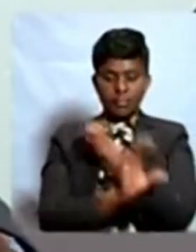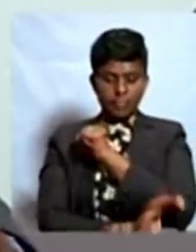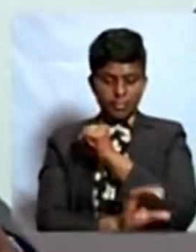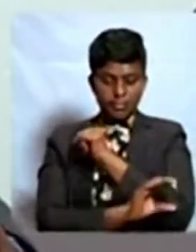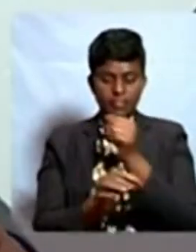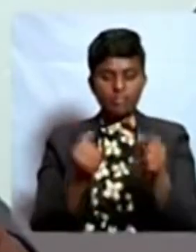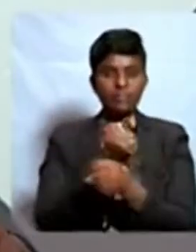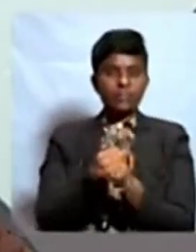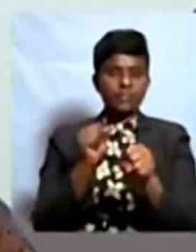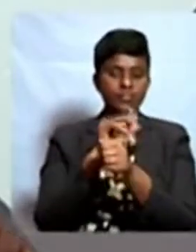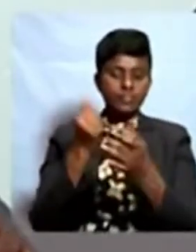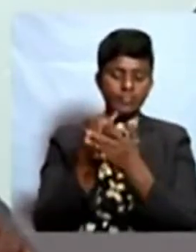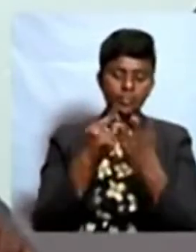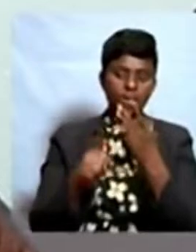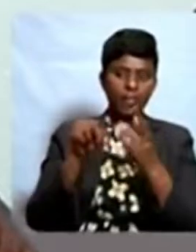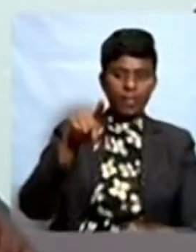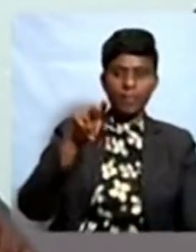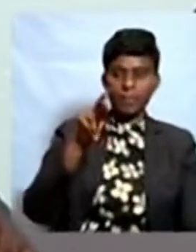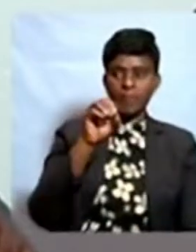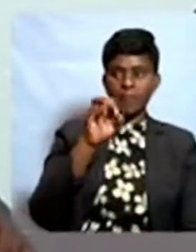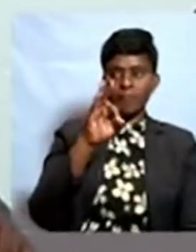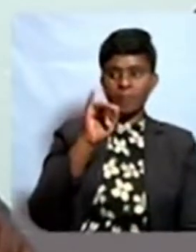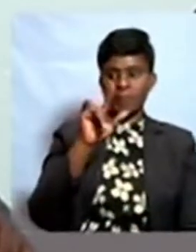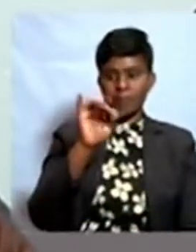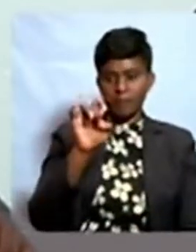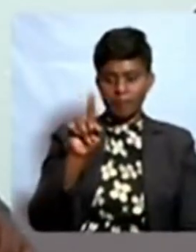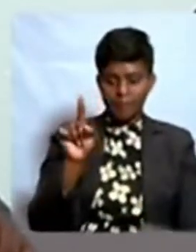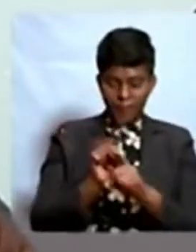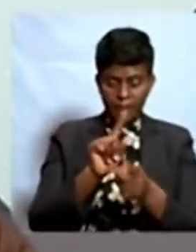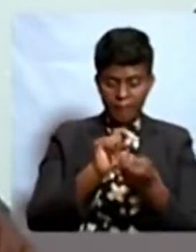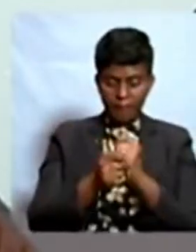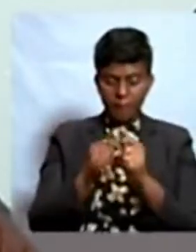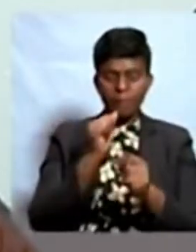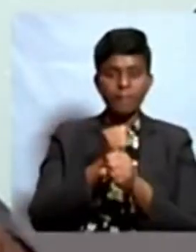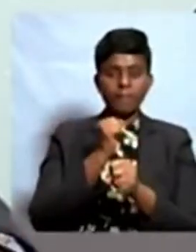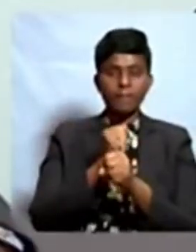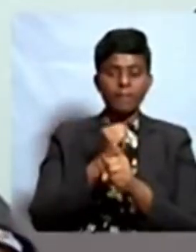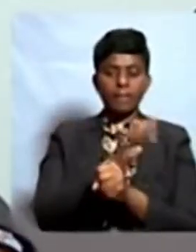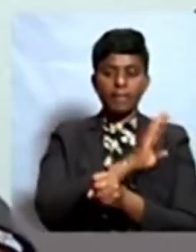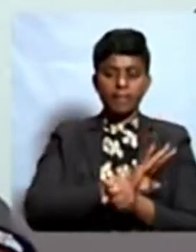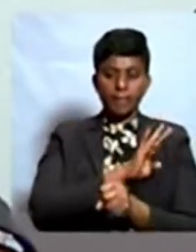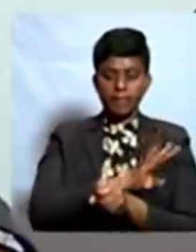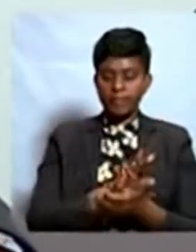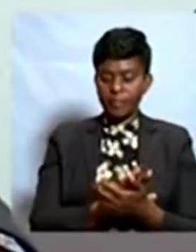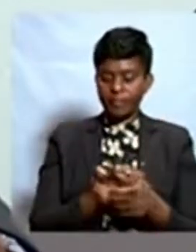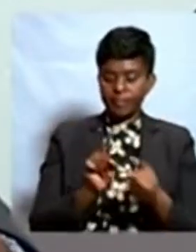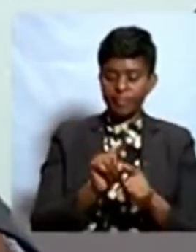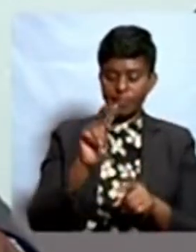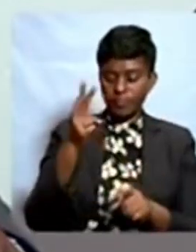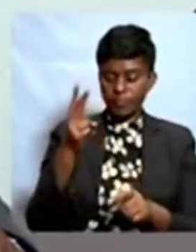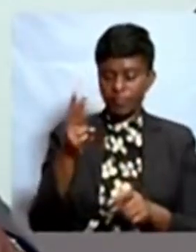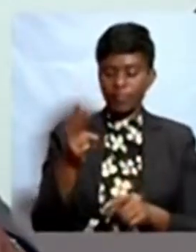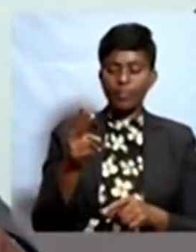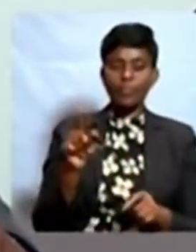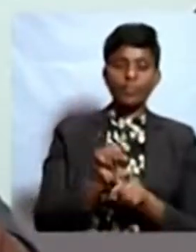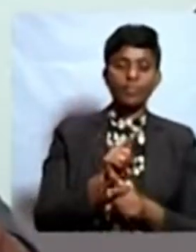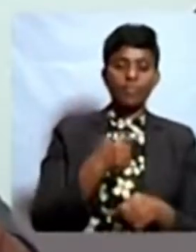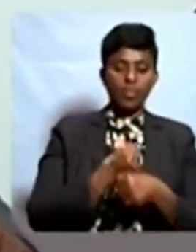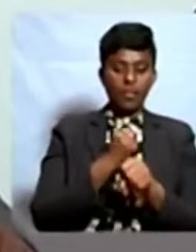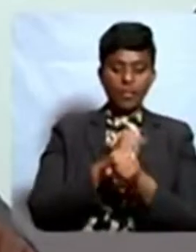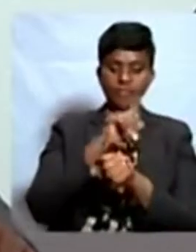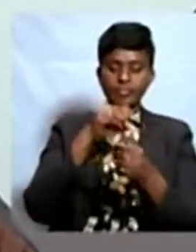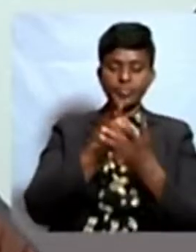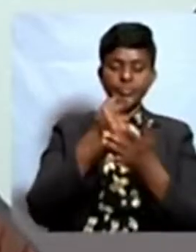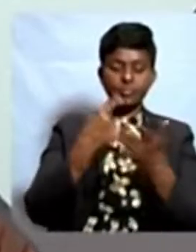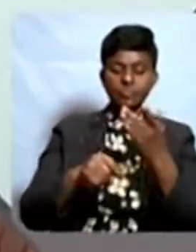aviation safety profile and also change operators' behavior. 2. Ensure compliance